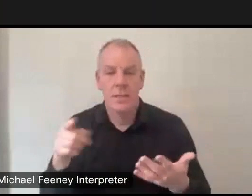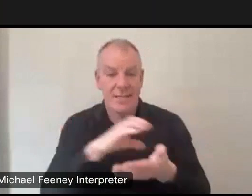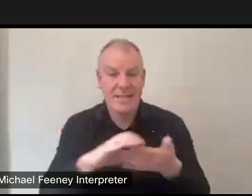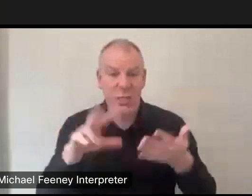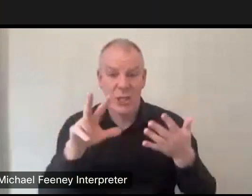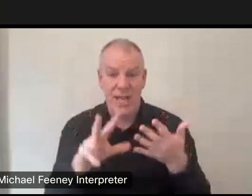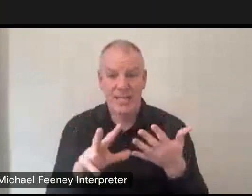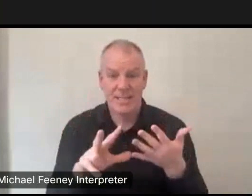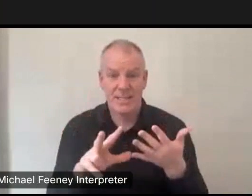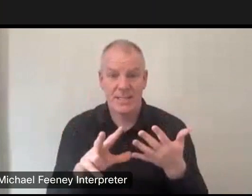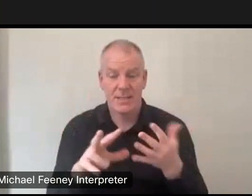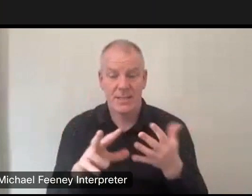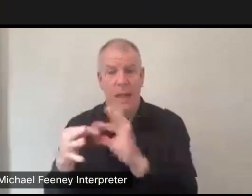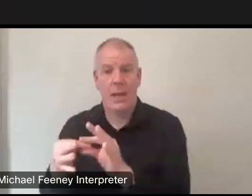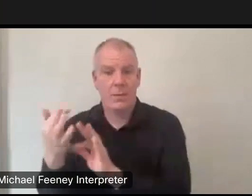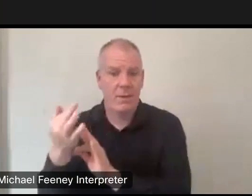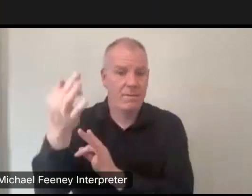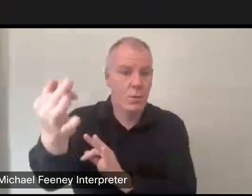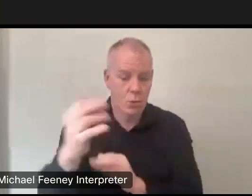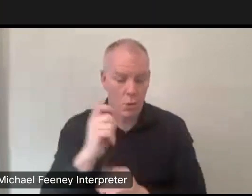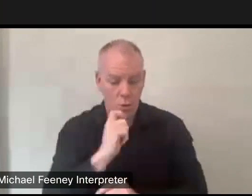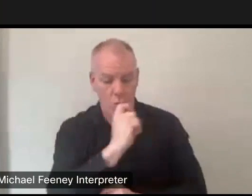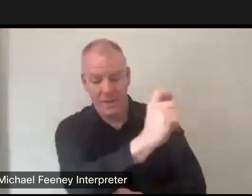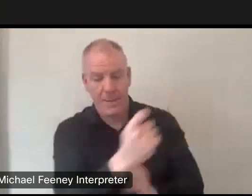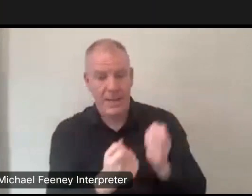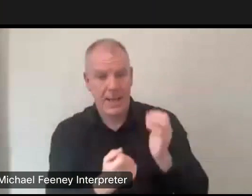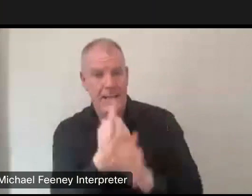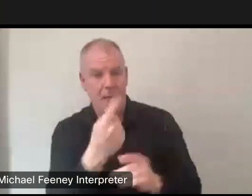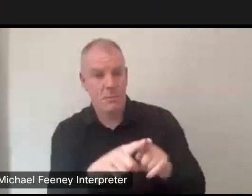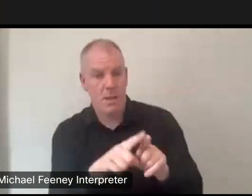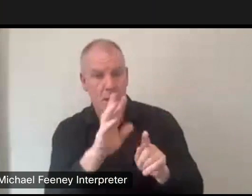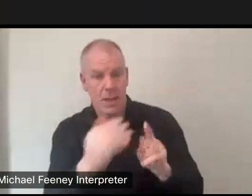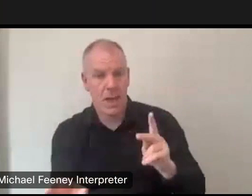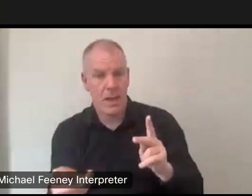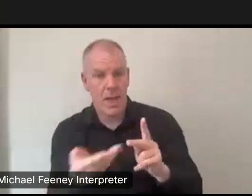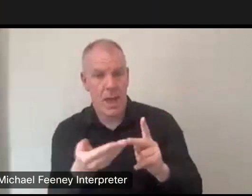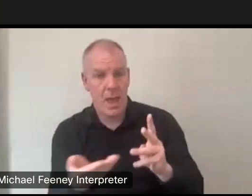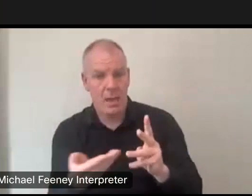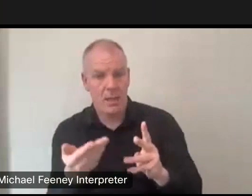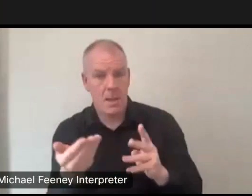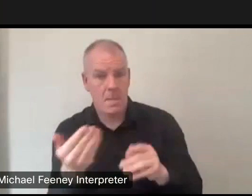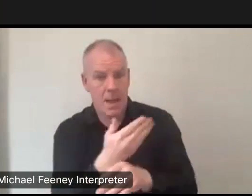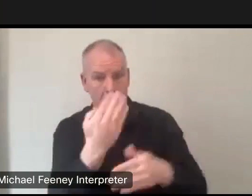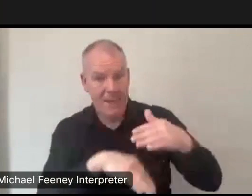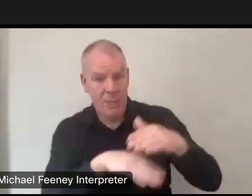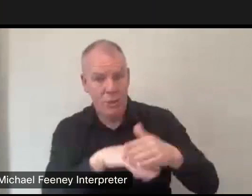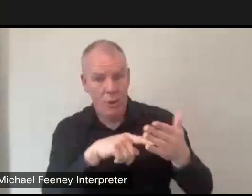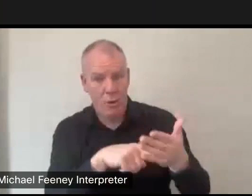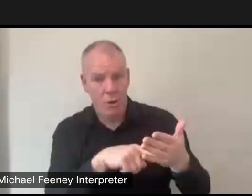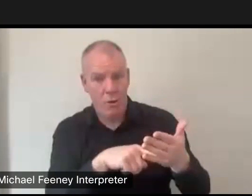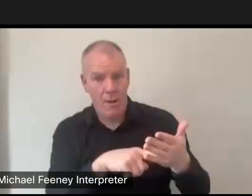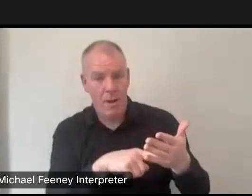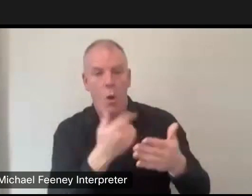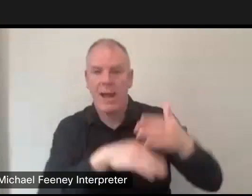8 relate to future notifiable incidents that may be added to the minutes by the Minister? Or is the current